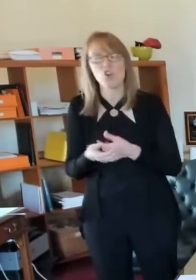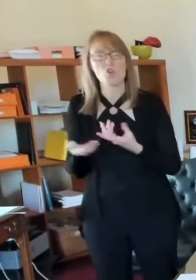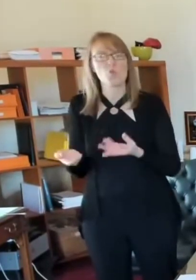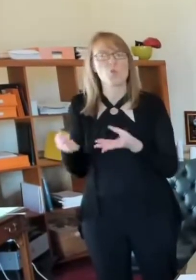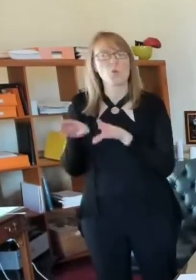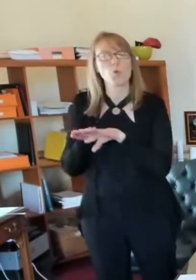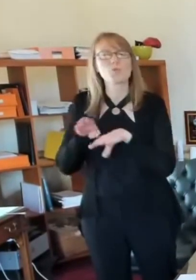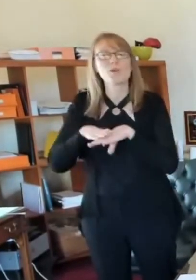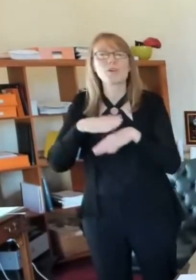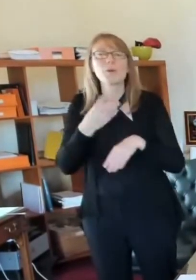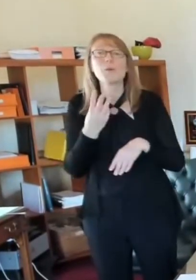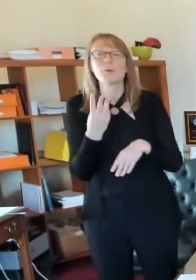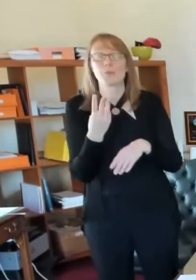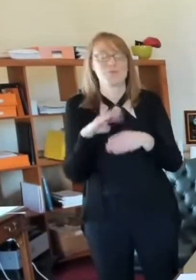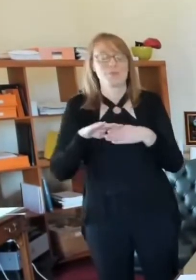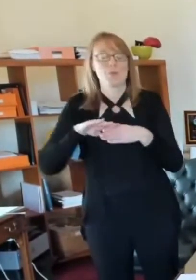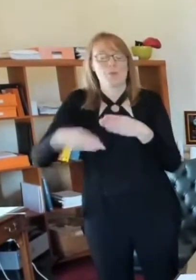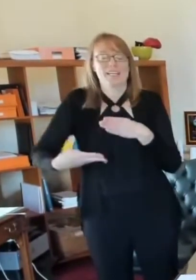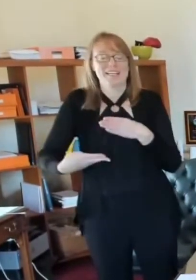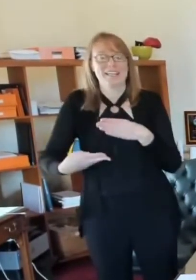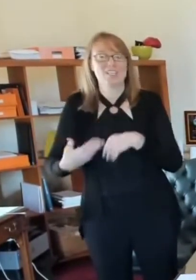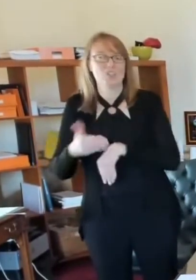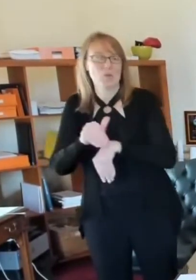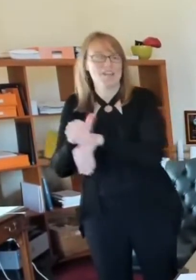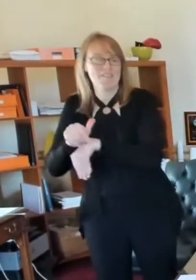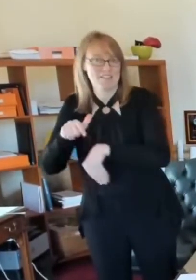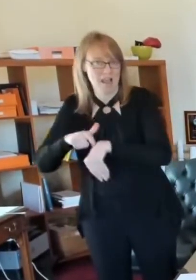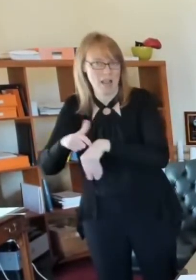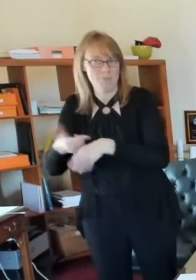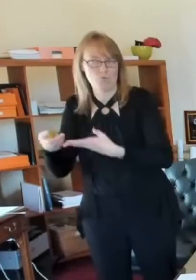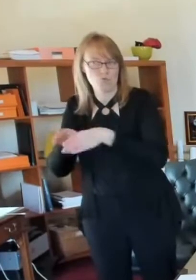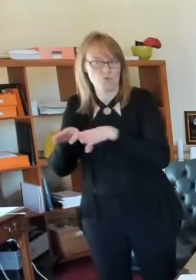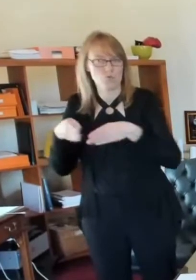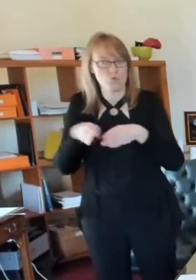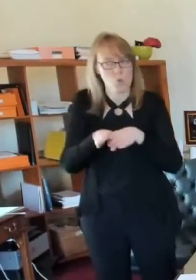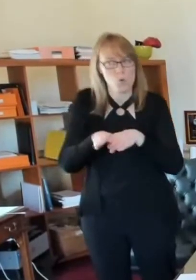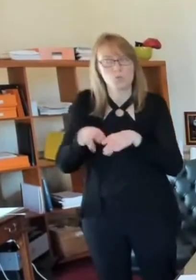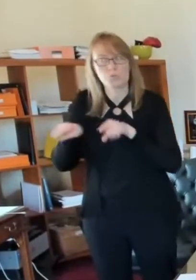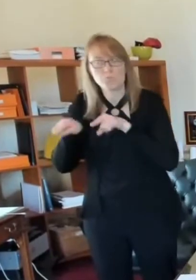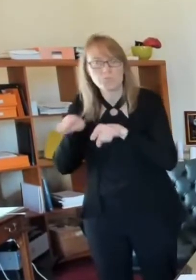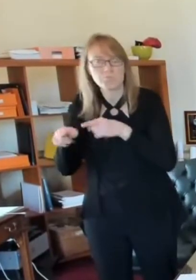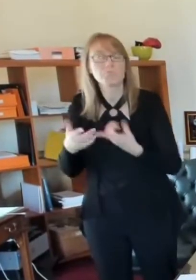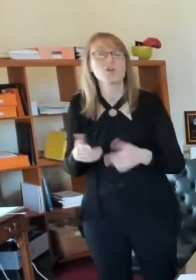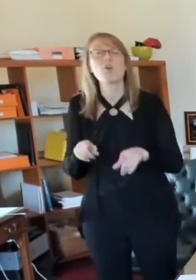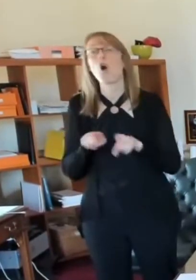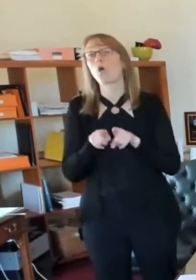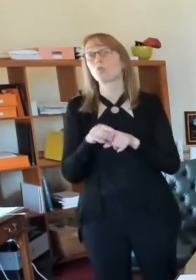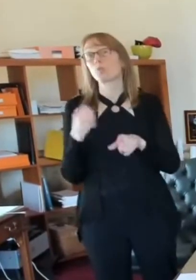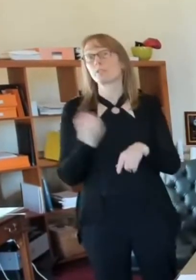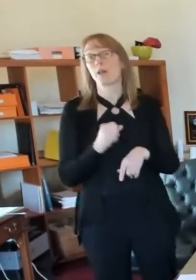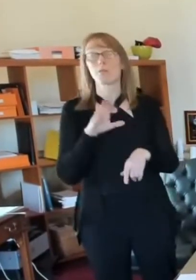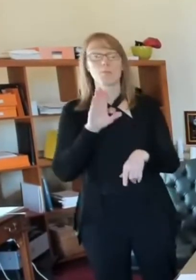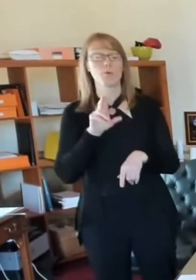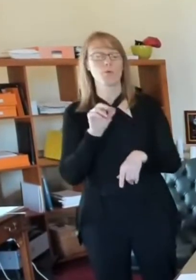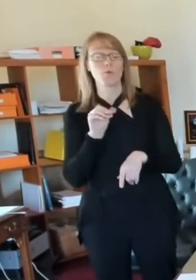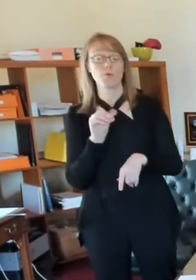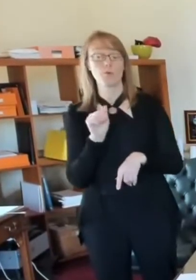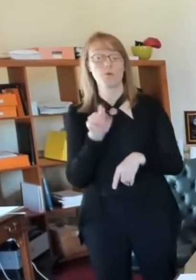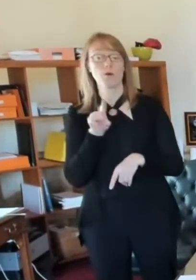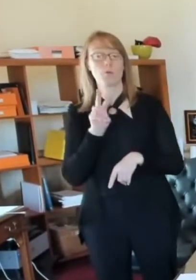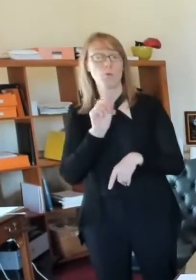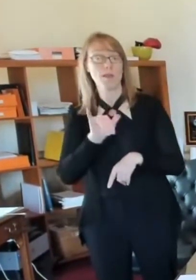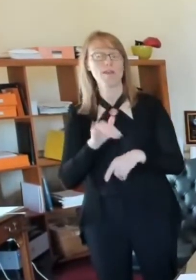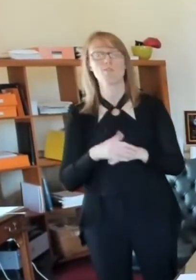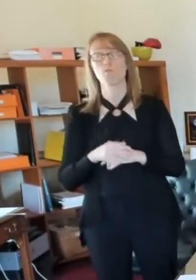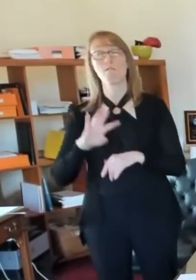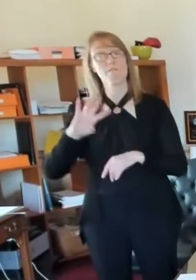evenings, but open the rest of the time. And there's a few other barricades in downtown South Broadway and on 4th Street. That seems